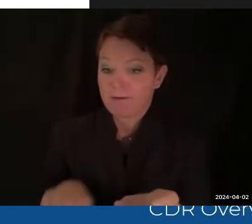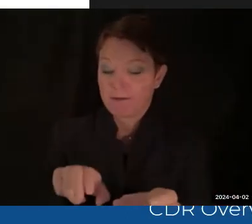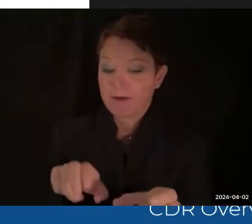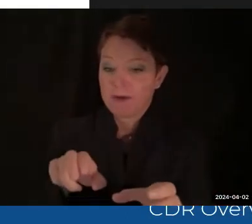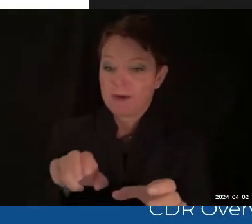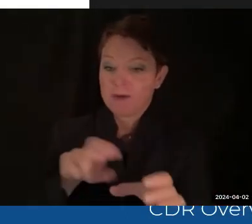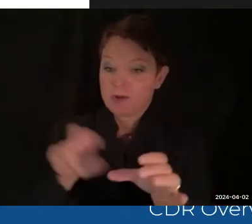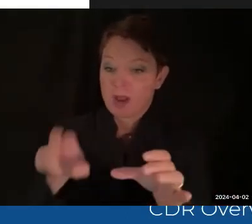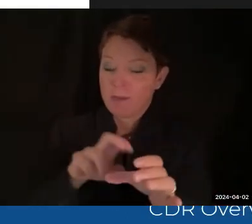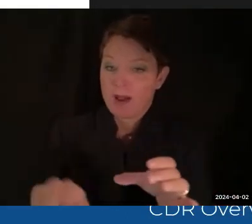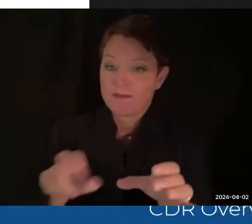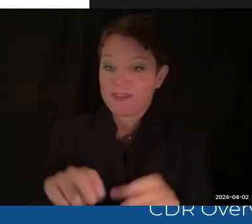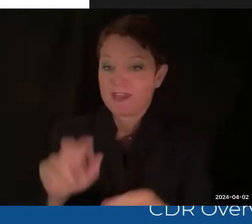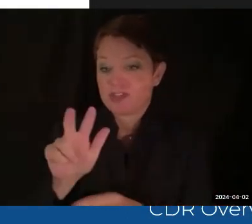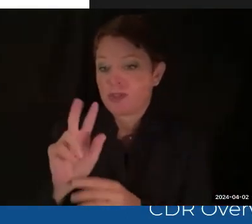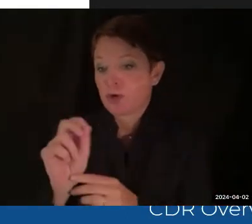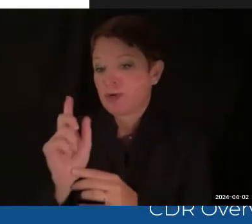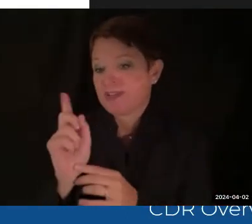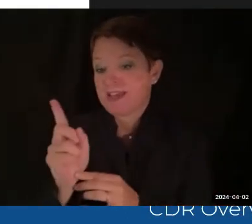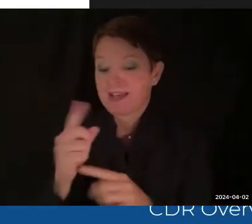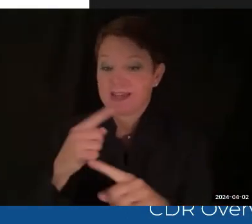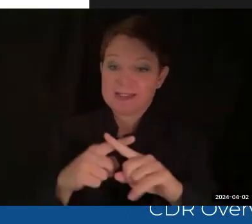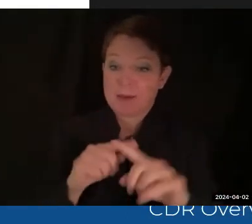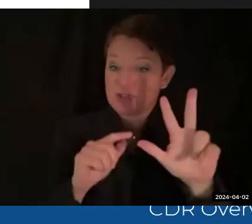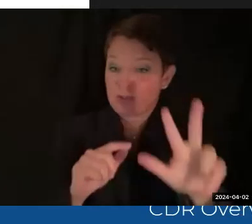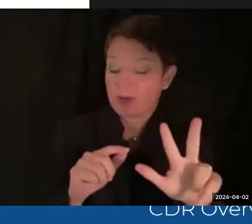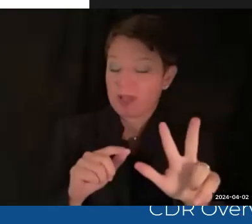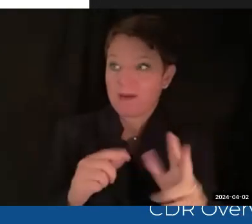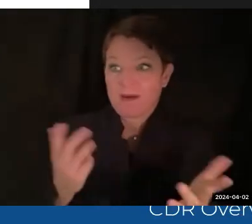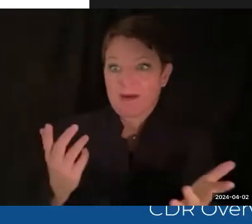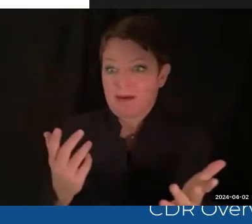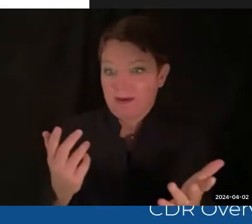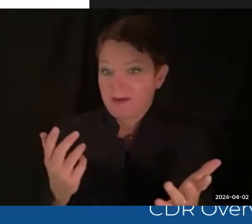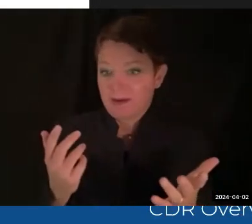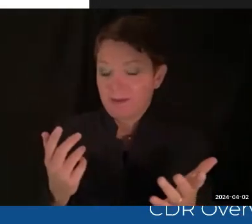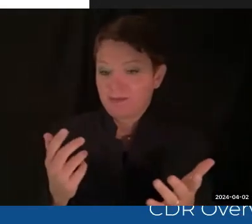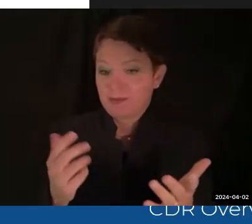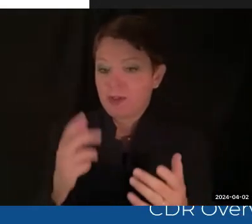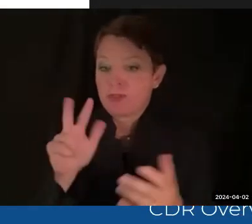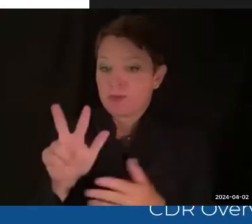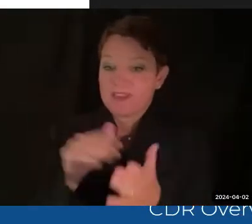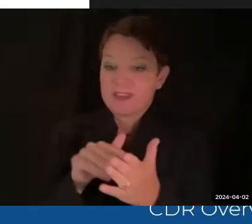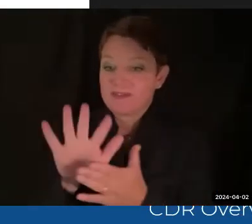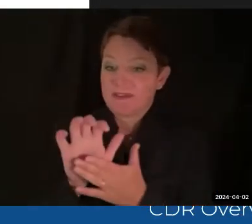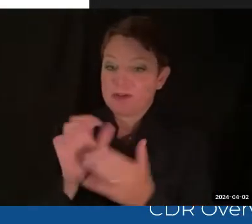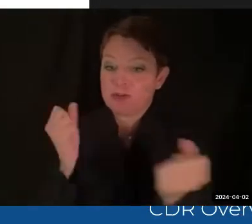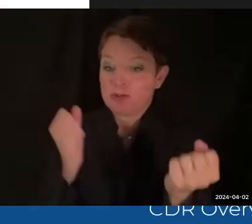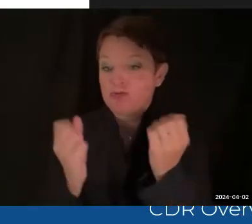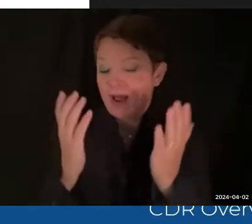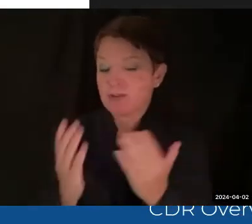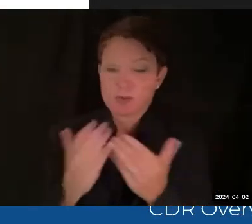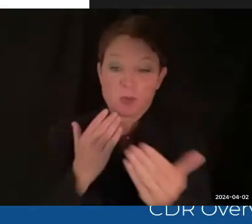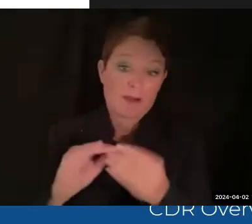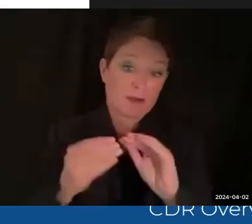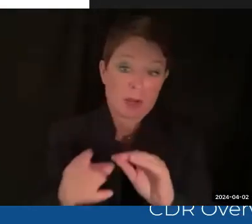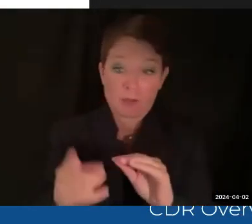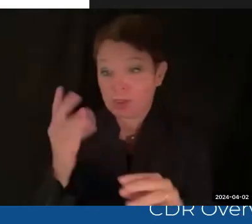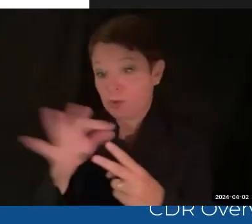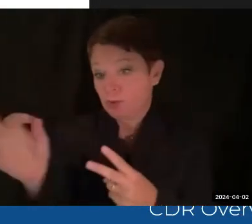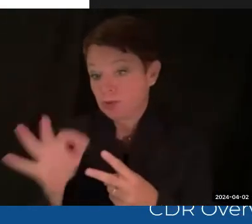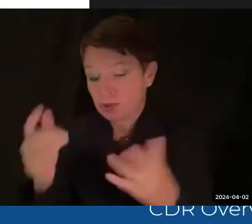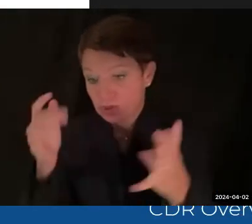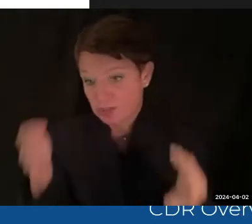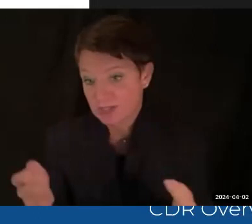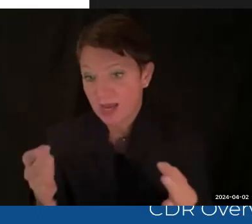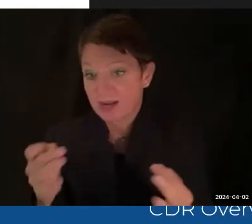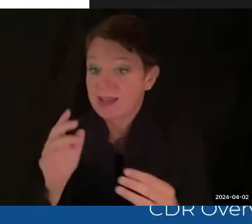that's whatever, 30 seconds times 3,500 drivers, or 3,000 drivers, whatever number. So